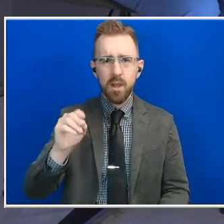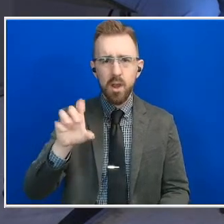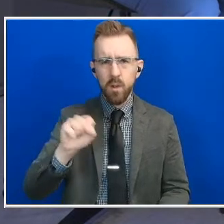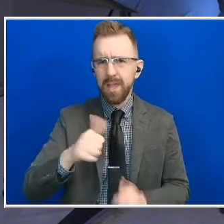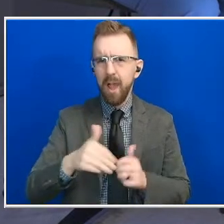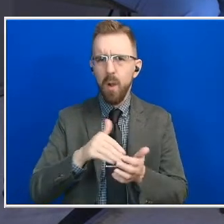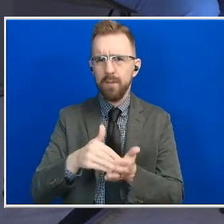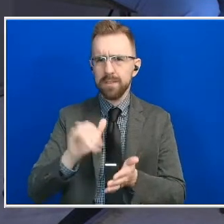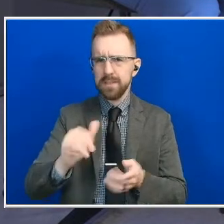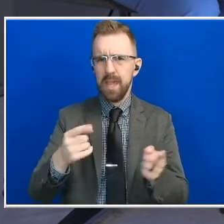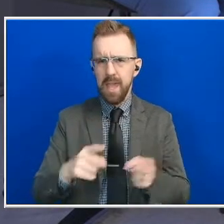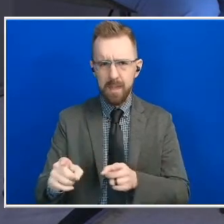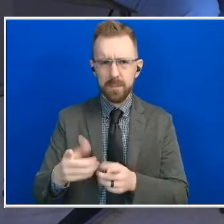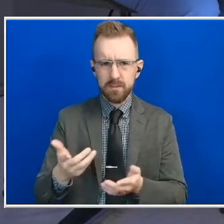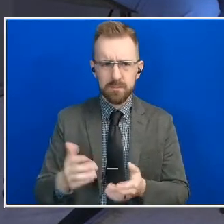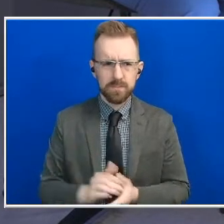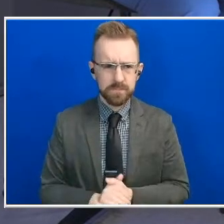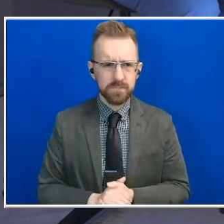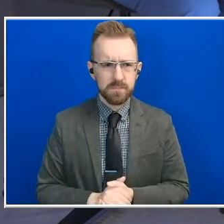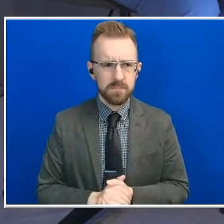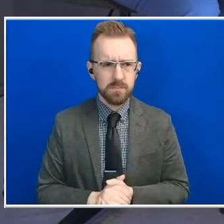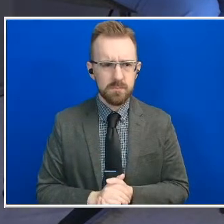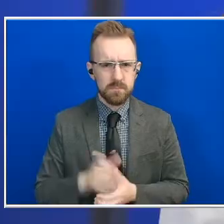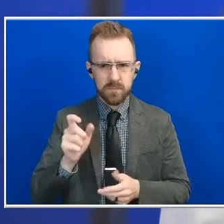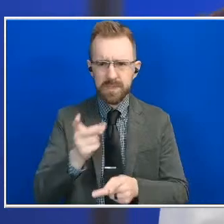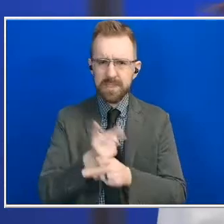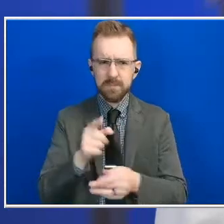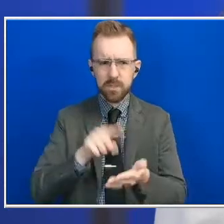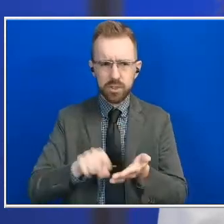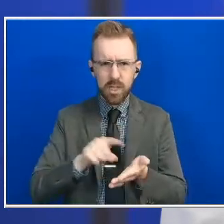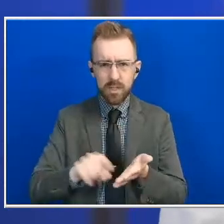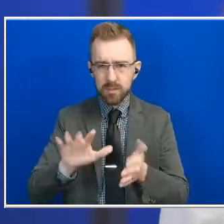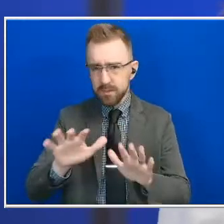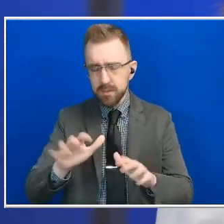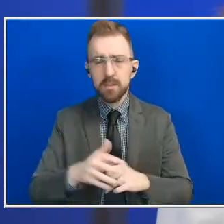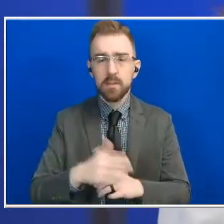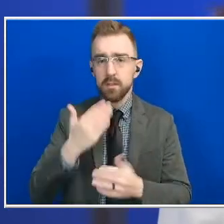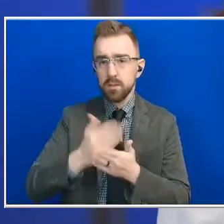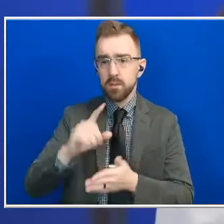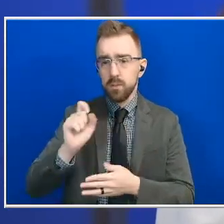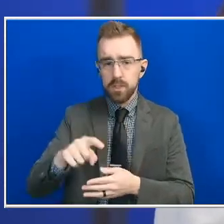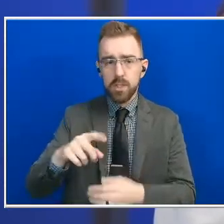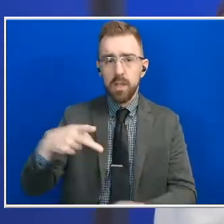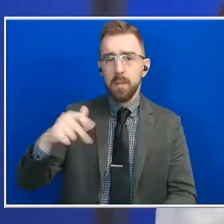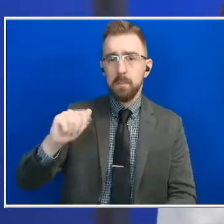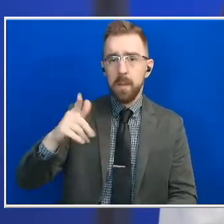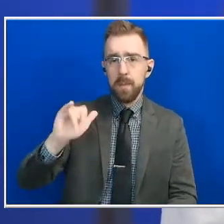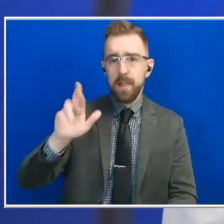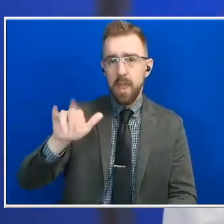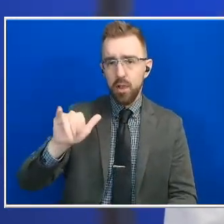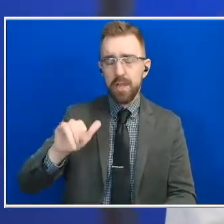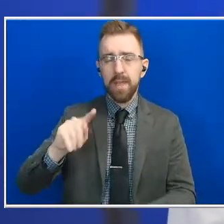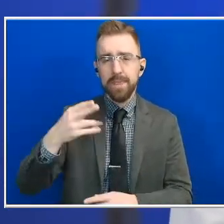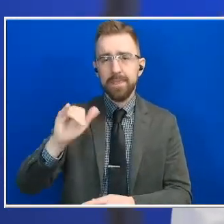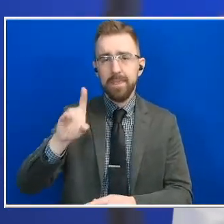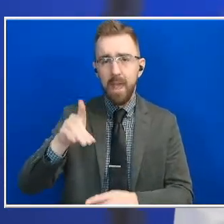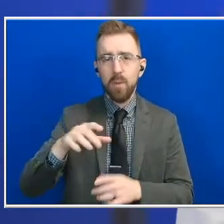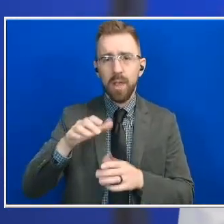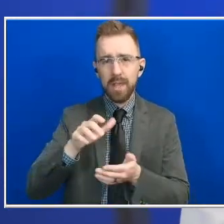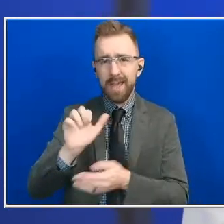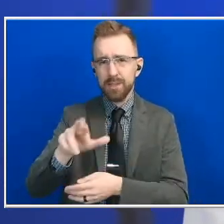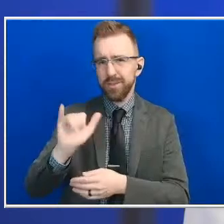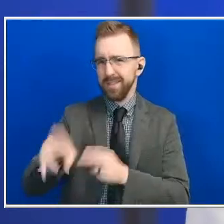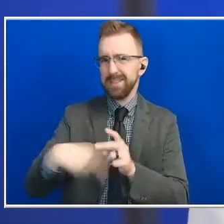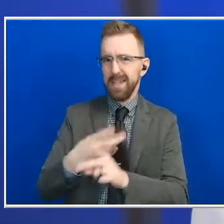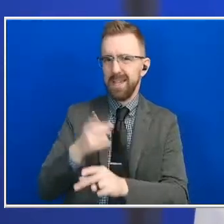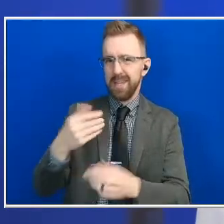into there? So you have to keep a check. Great question. Papillary thyroid cancer, which is the type of cancer that Kyle had, does like to spread to